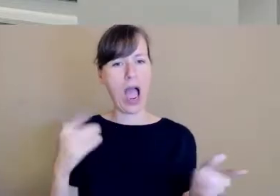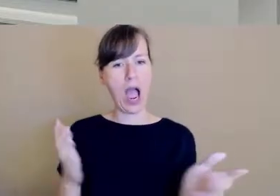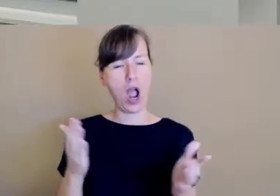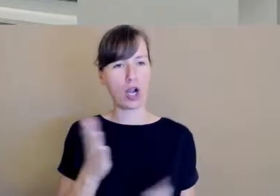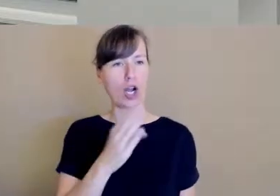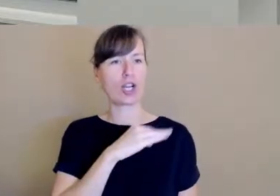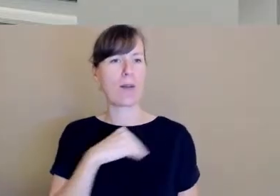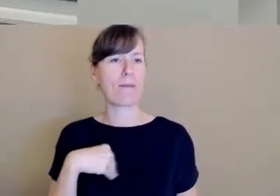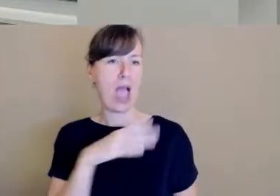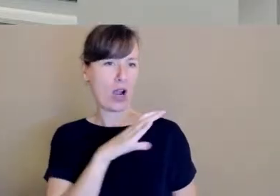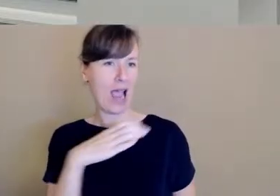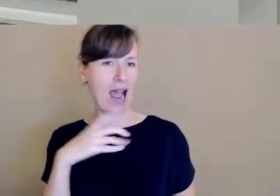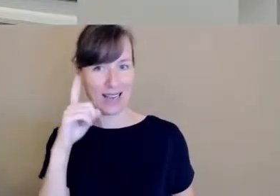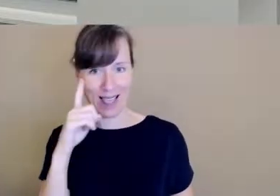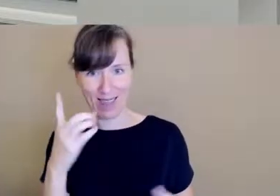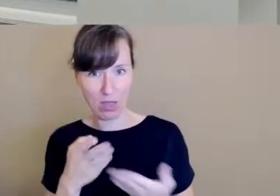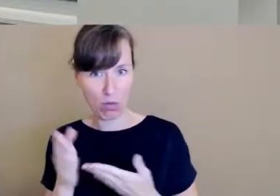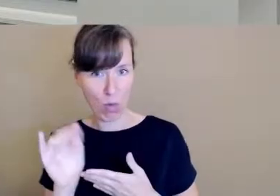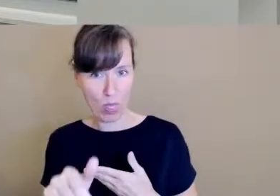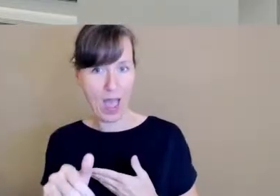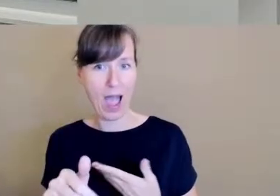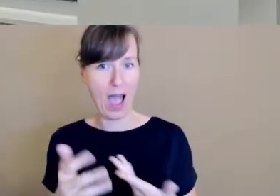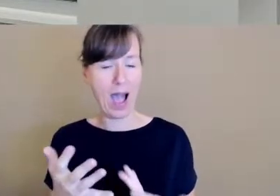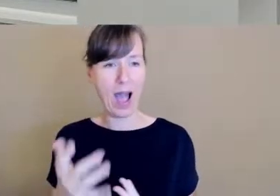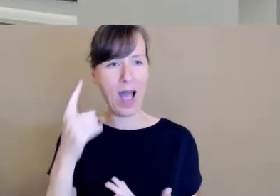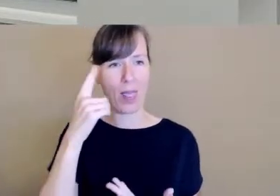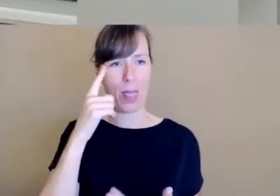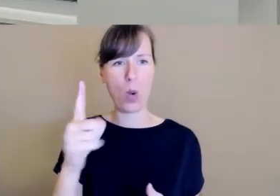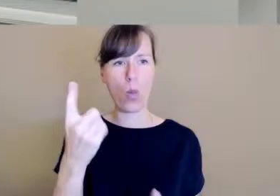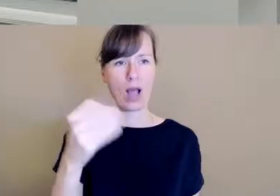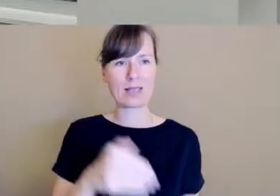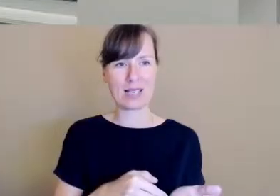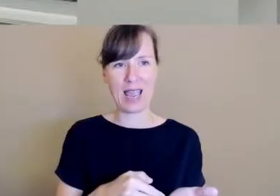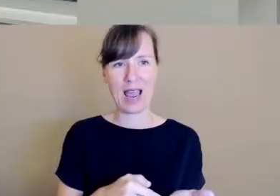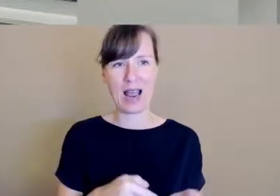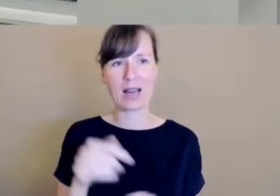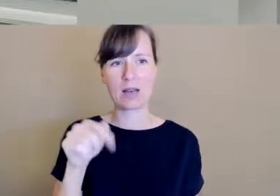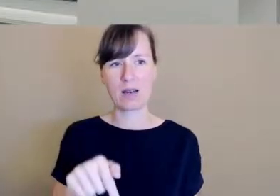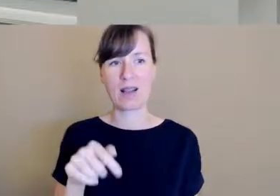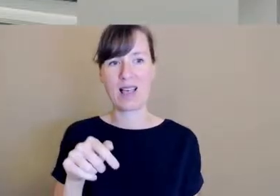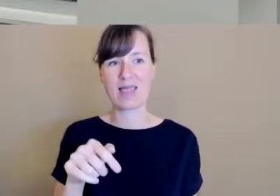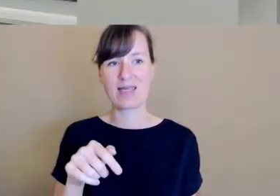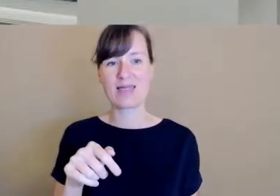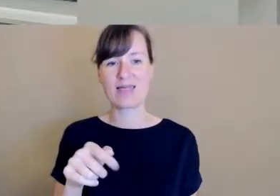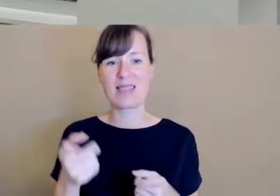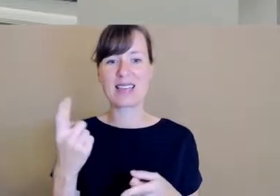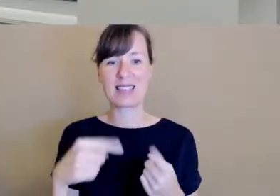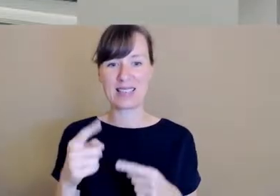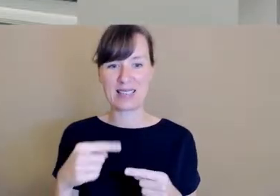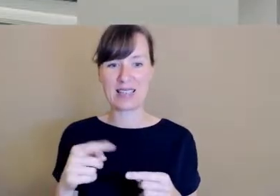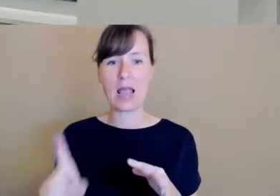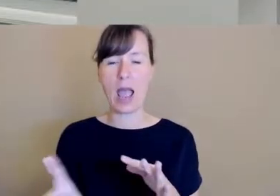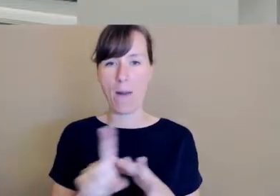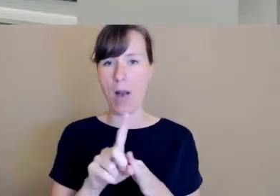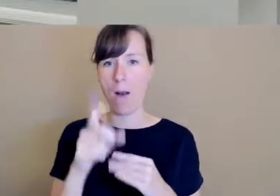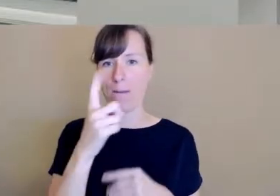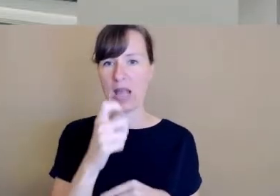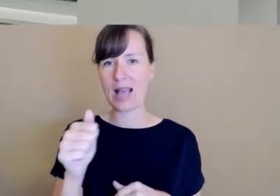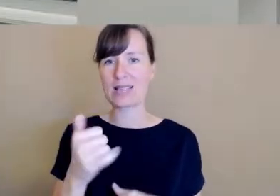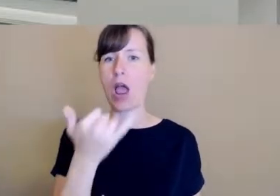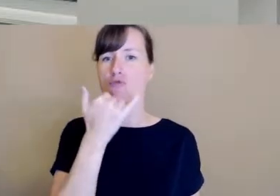Think once again, are we trying to, this came about because a wrong was done to Councilmember